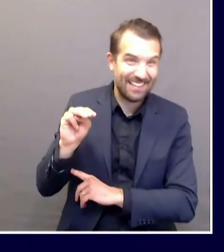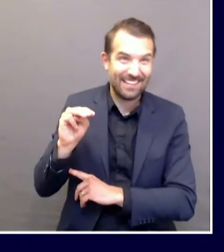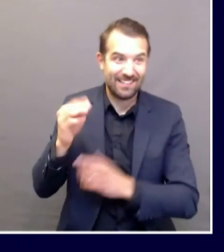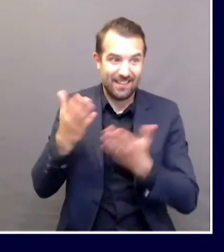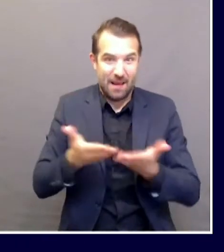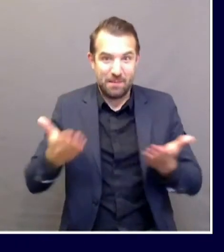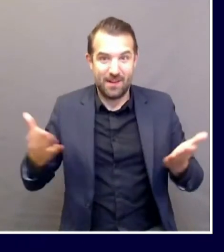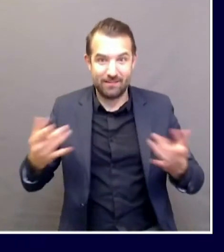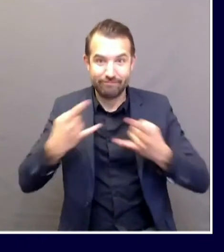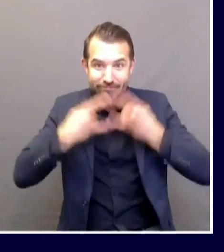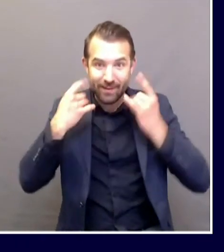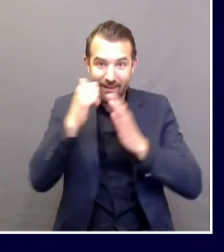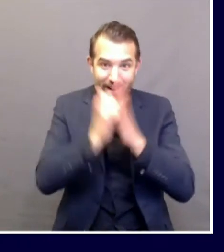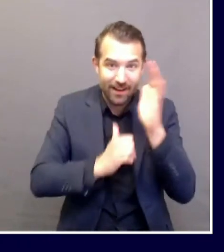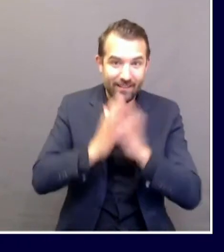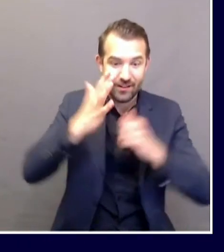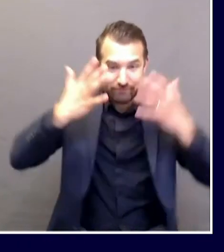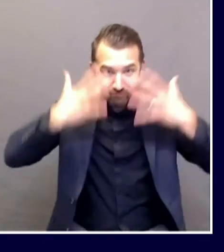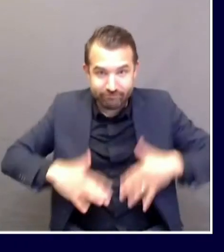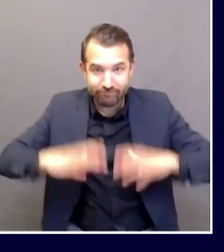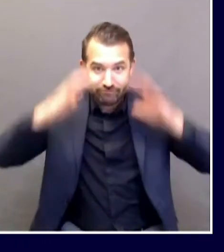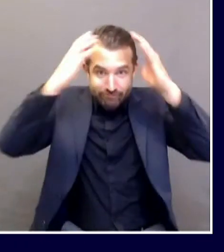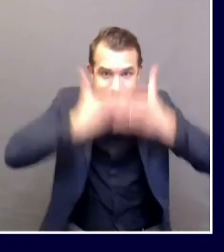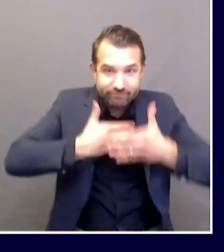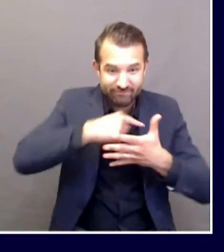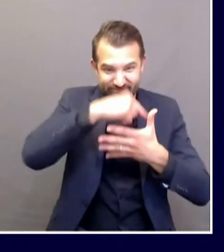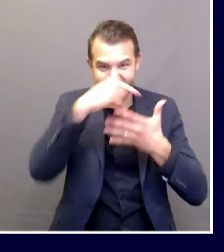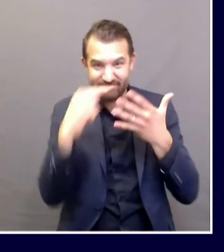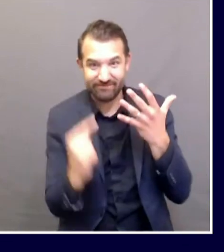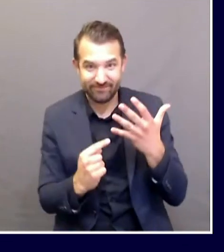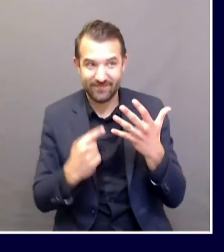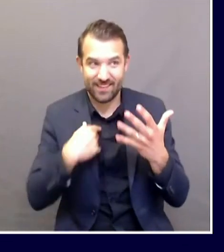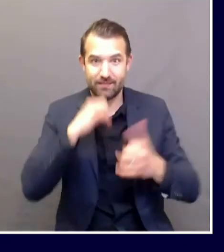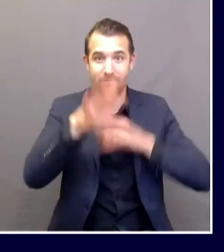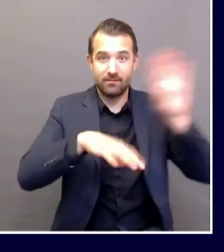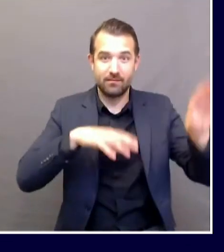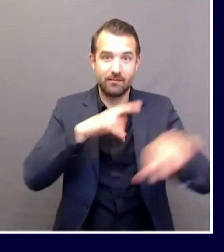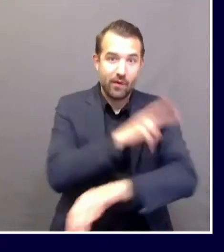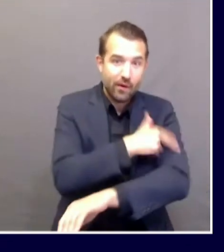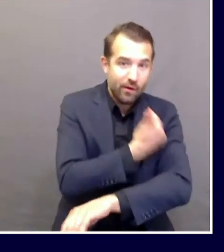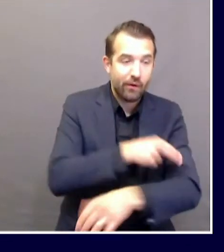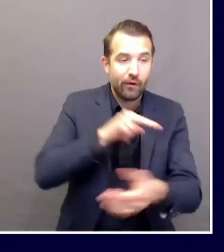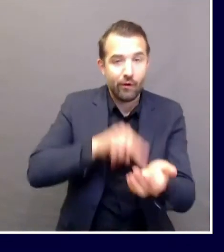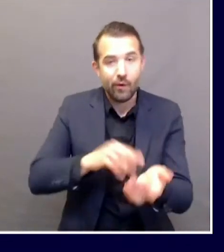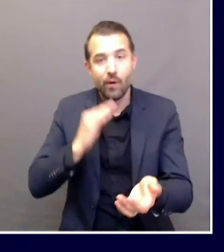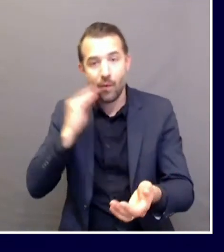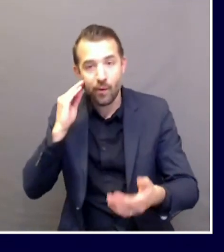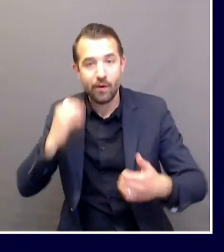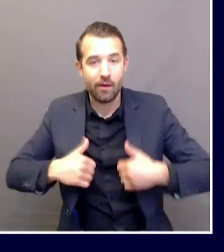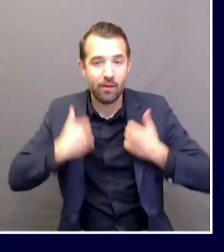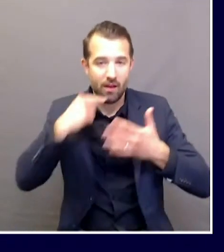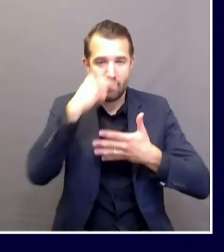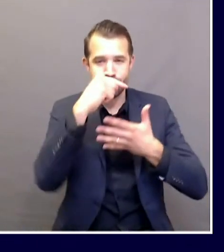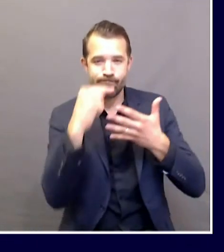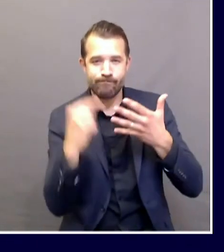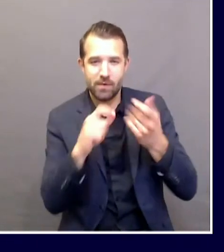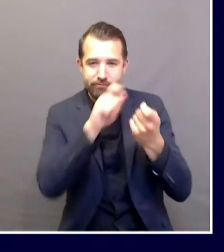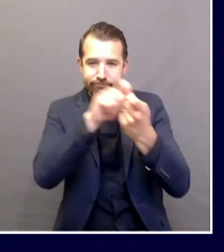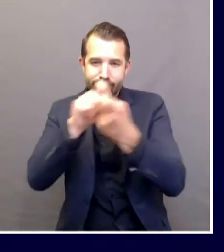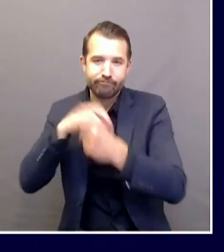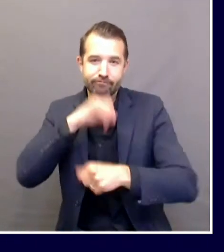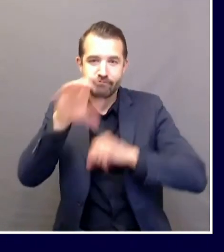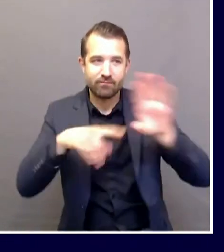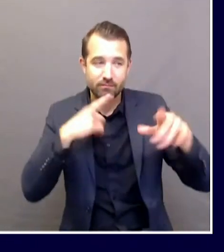Again, just want to take a second to thank the entire team at Maine CDC's Public Health Emergency Preparedness Program. They've been working